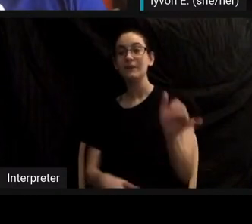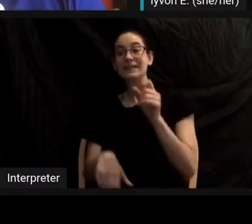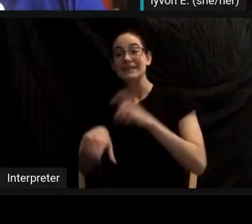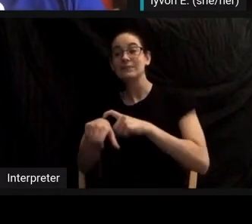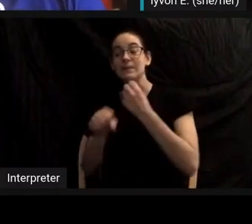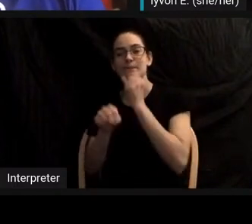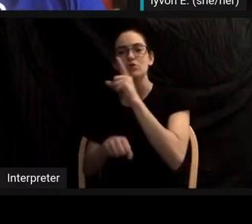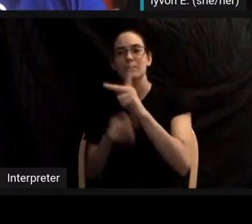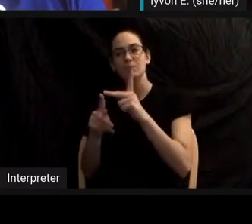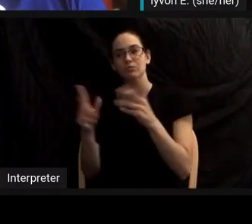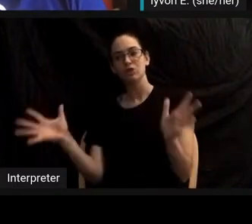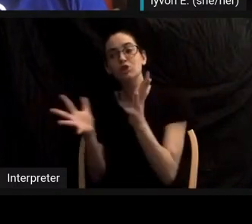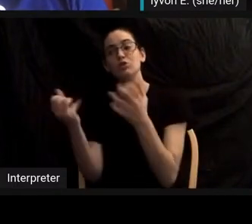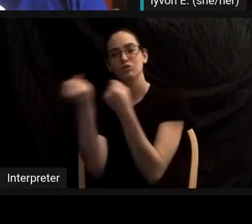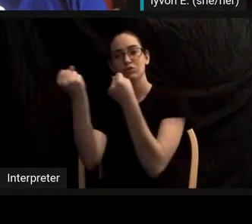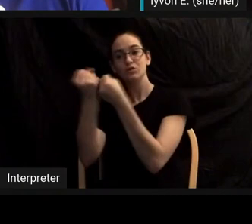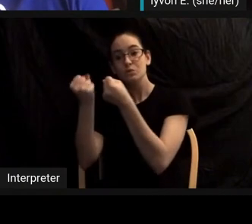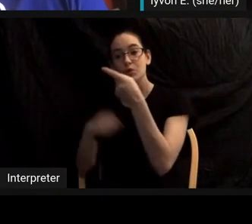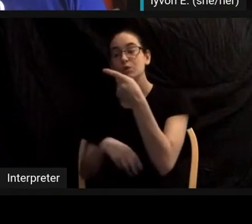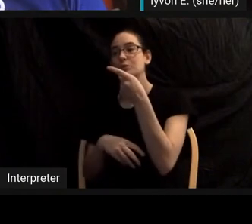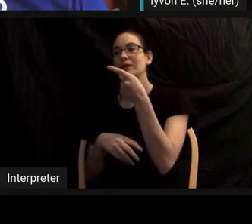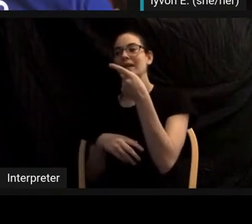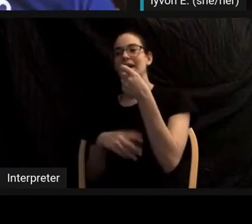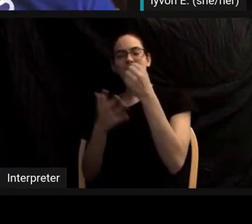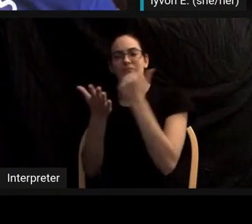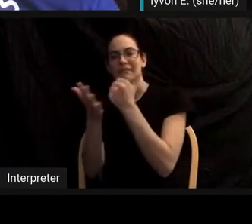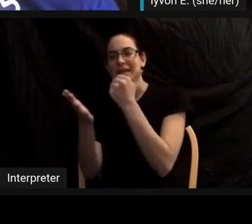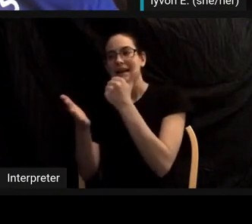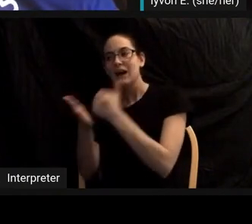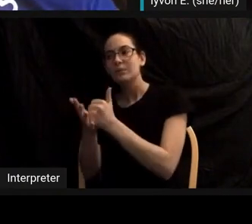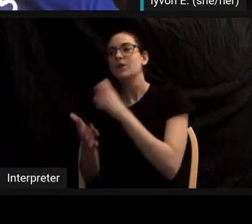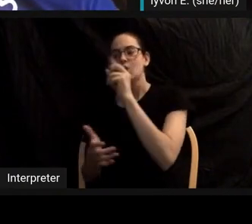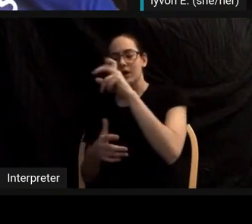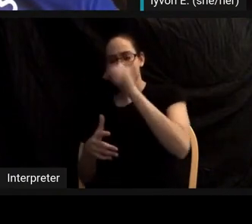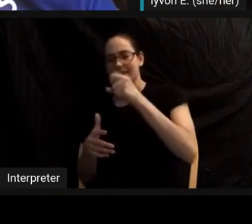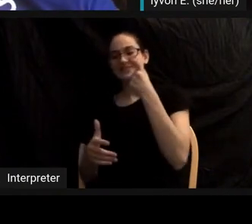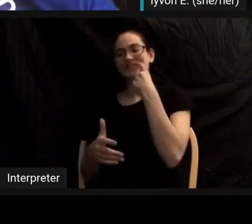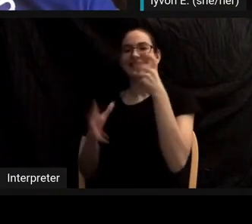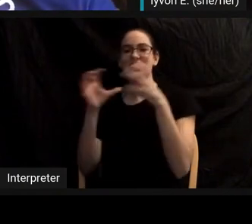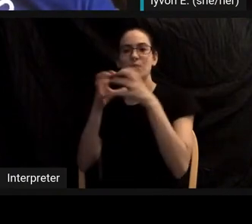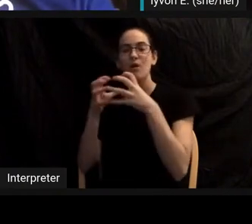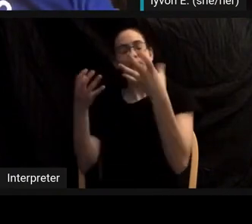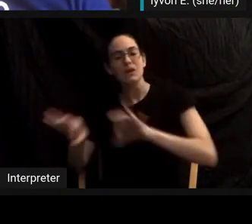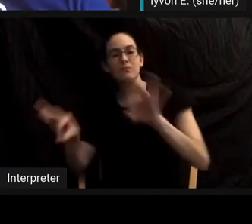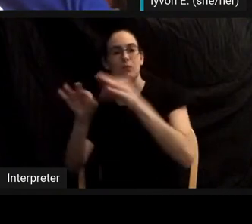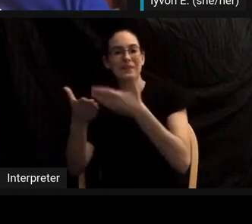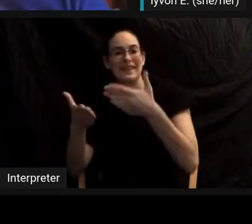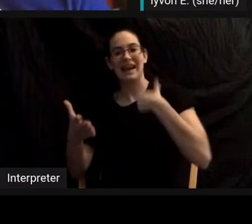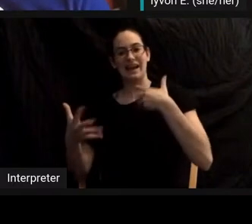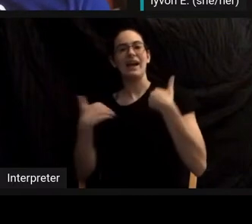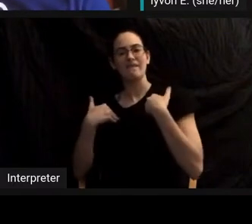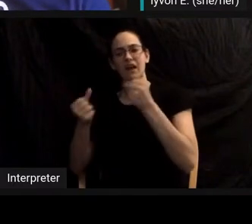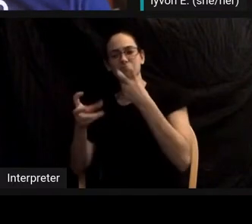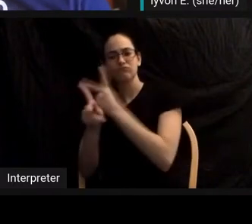through it and who are able to, you know, to jump in and say, okay, I got this glass ball right here. Yeah. You know, if